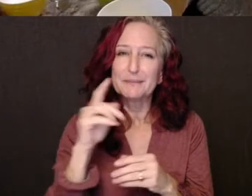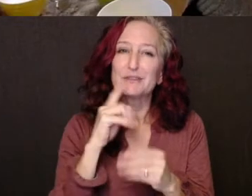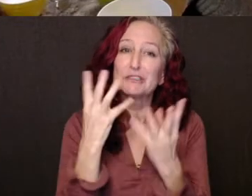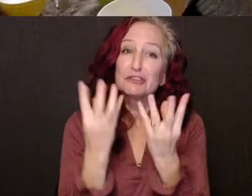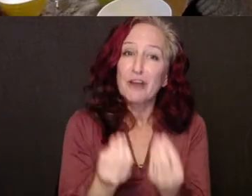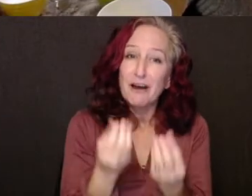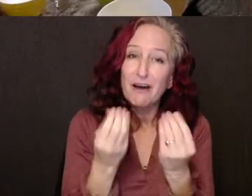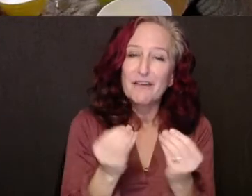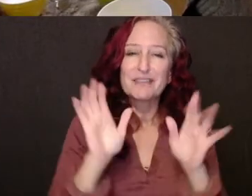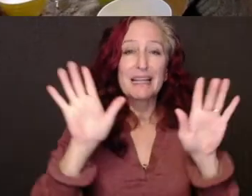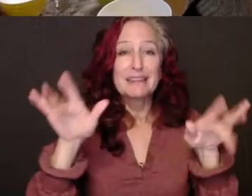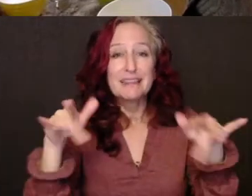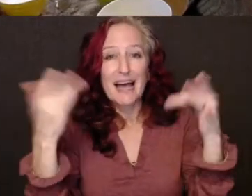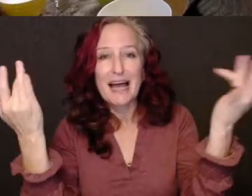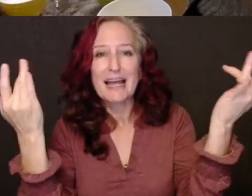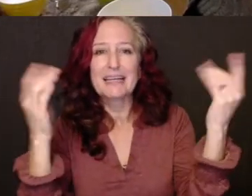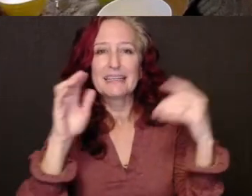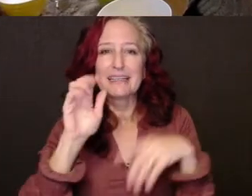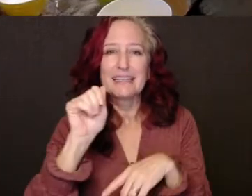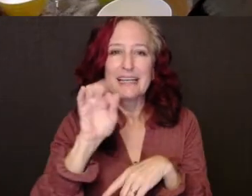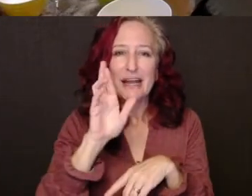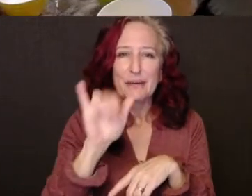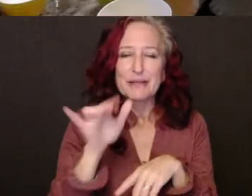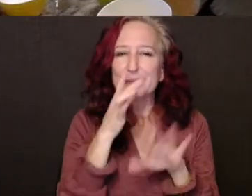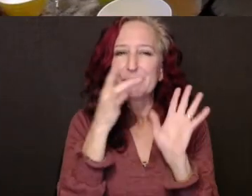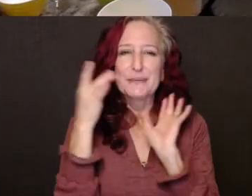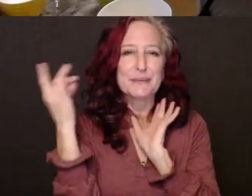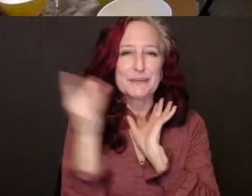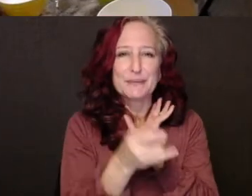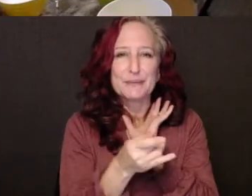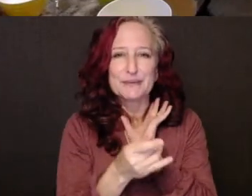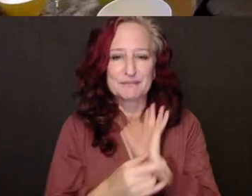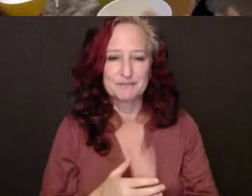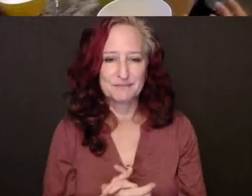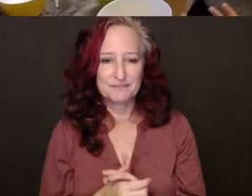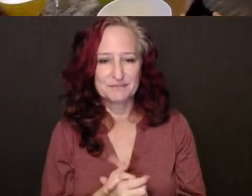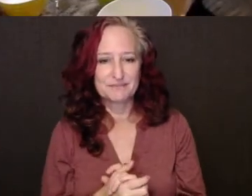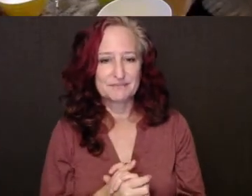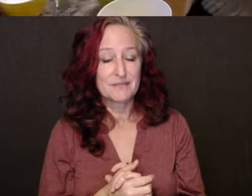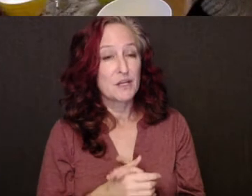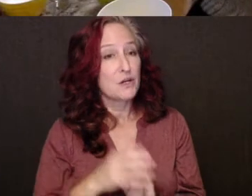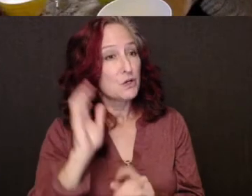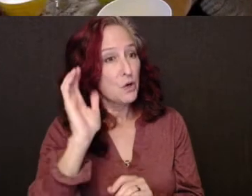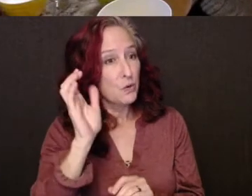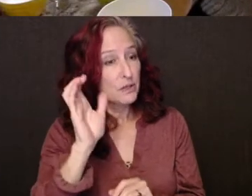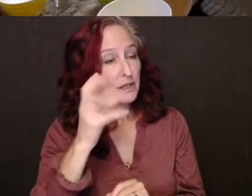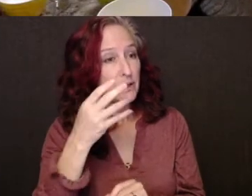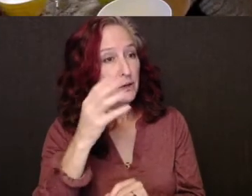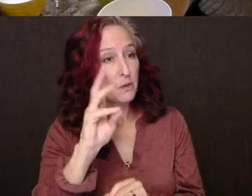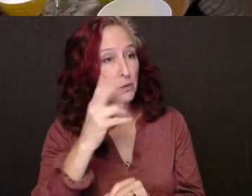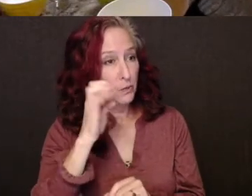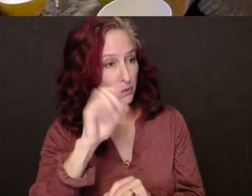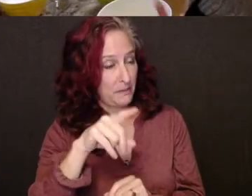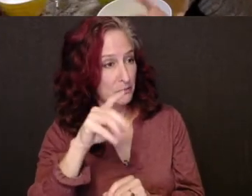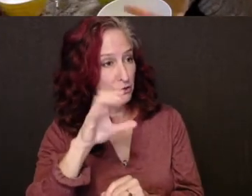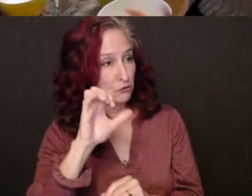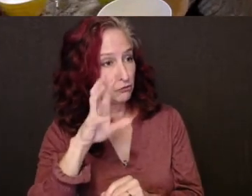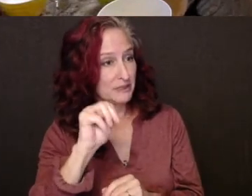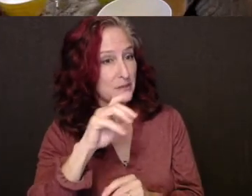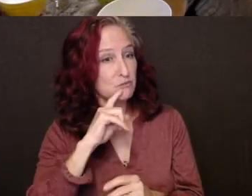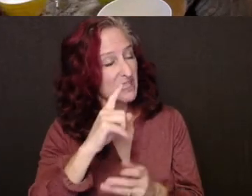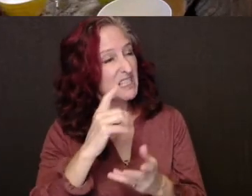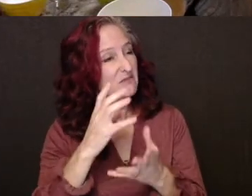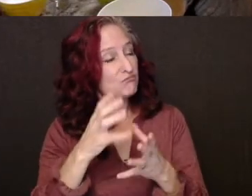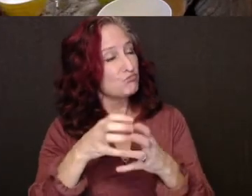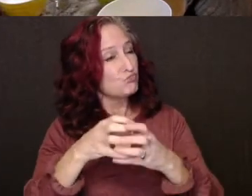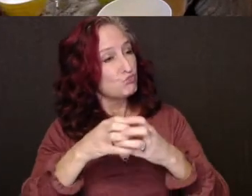love, they're both really good. I think I go towards the coconut whipped cream filled because I just really